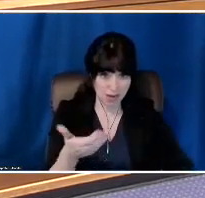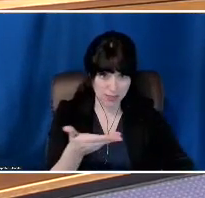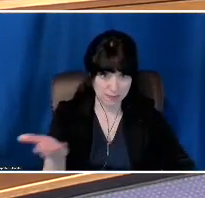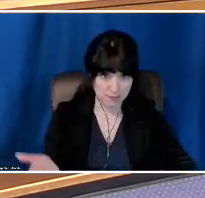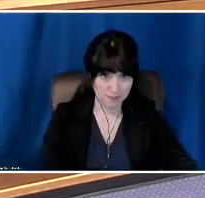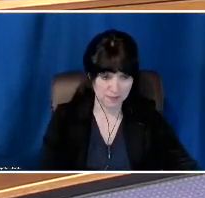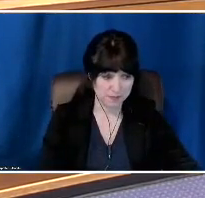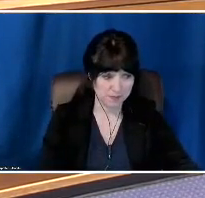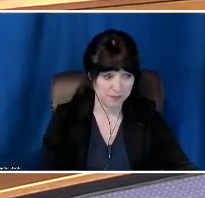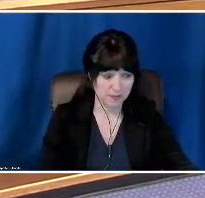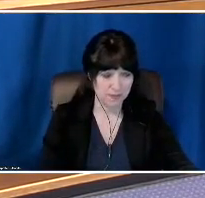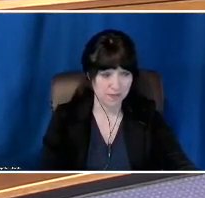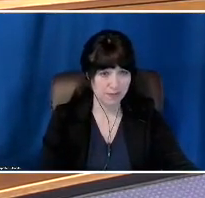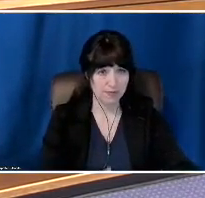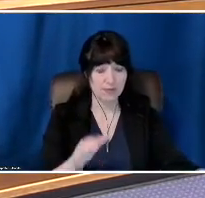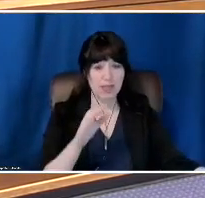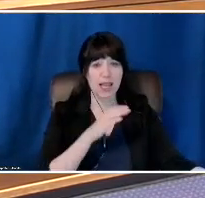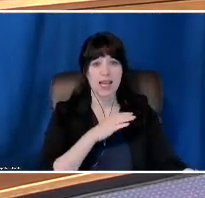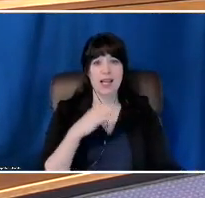Councillor Hoy.